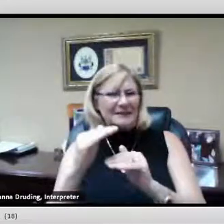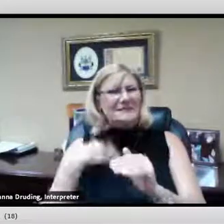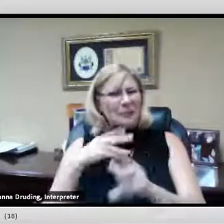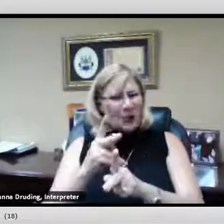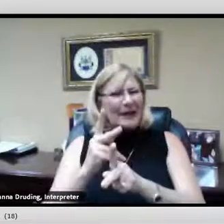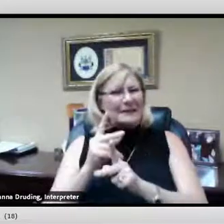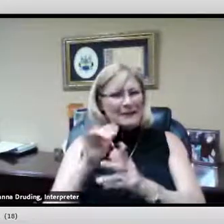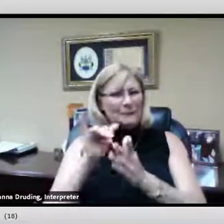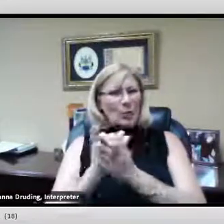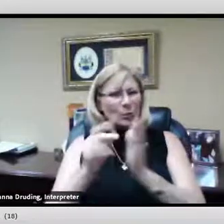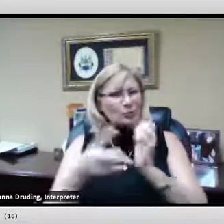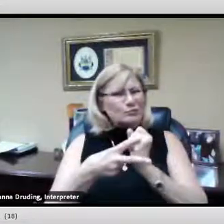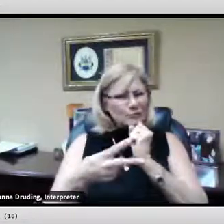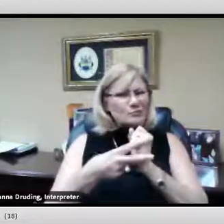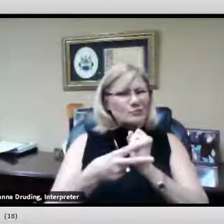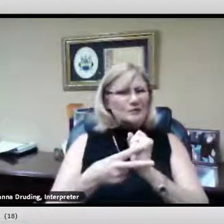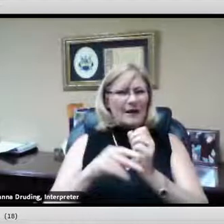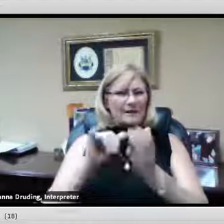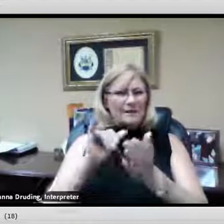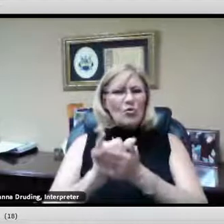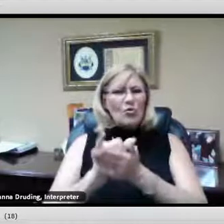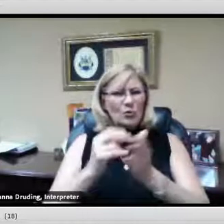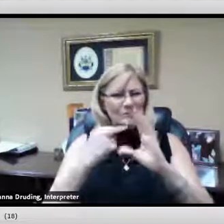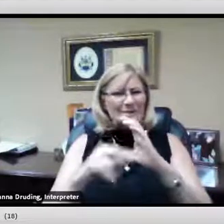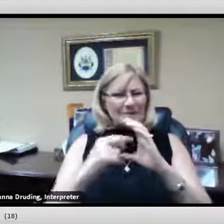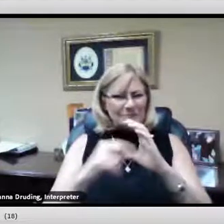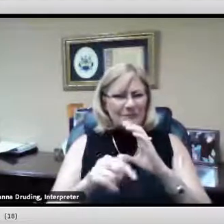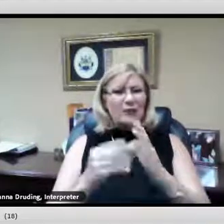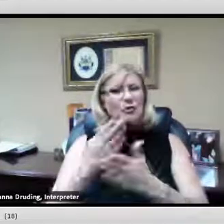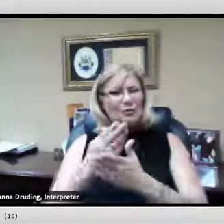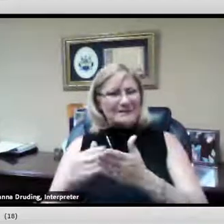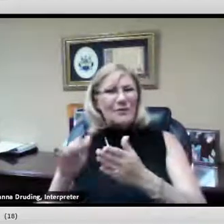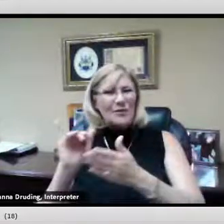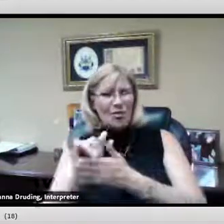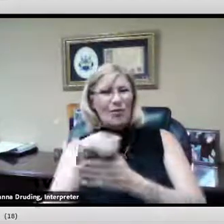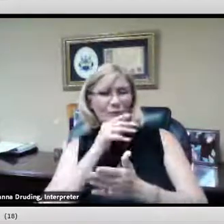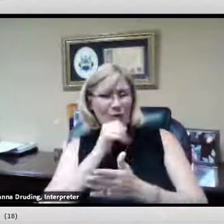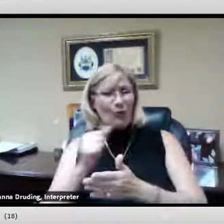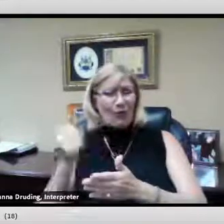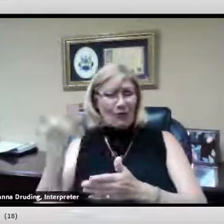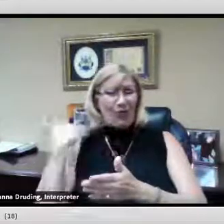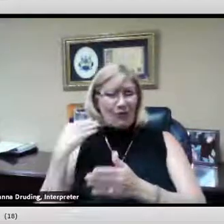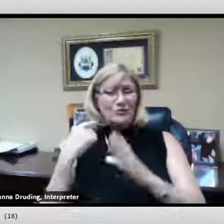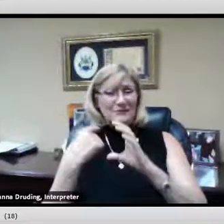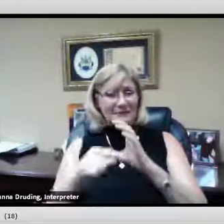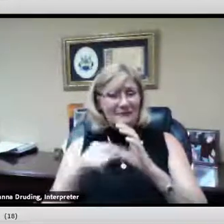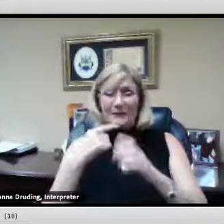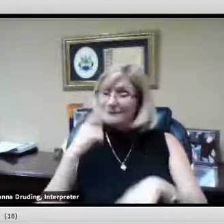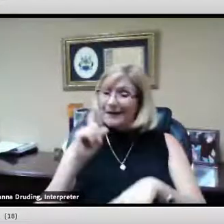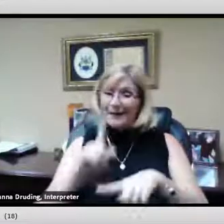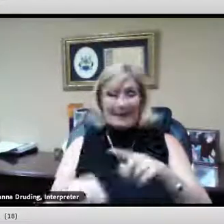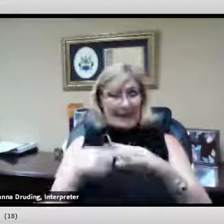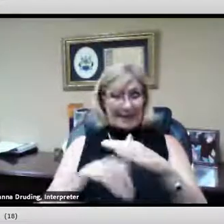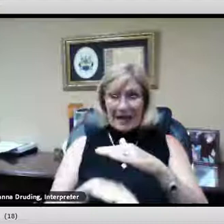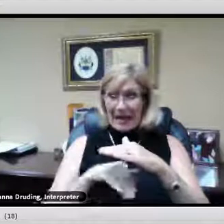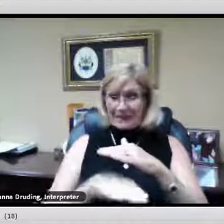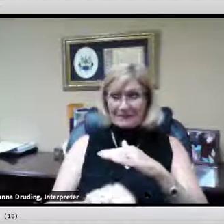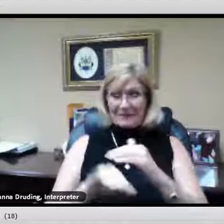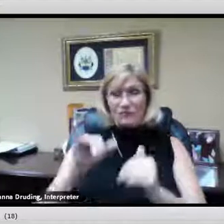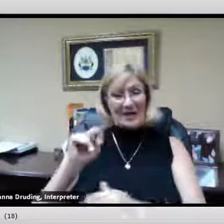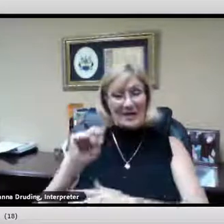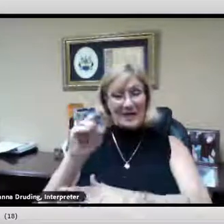those emails too, because sometimes I have emails that I can no longer access in innovative systems. And so that's